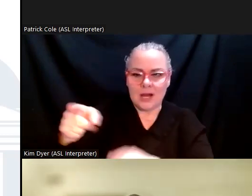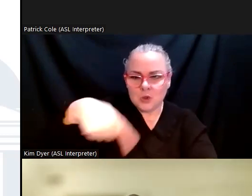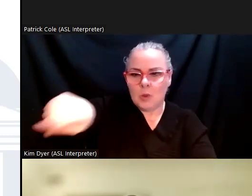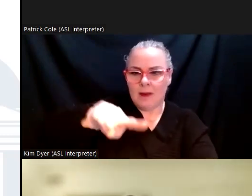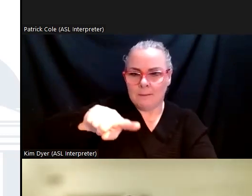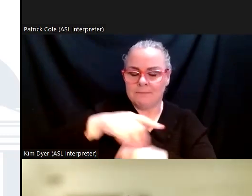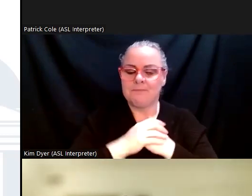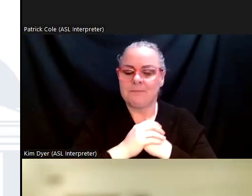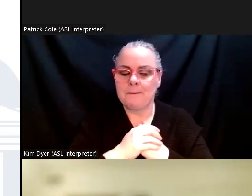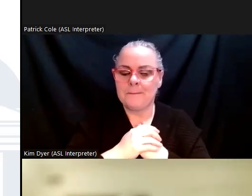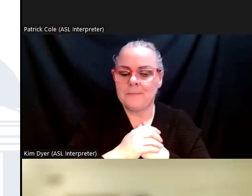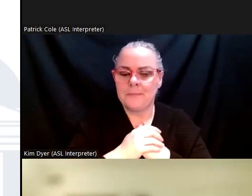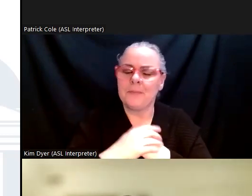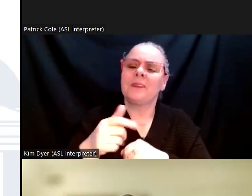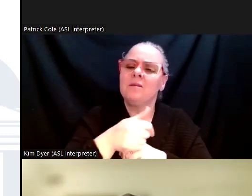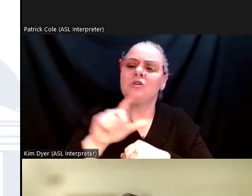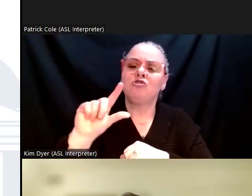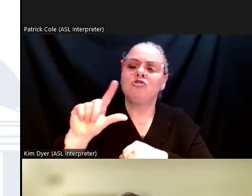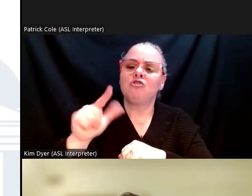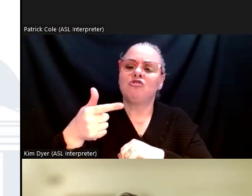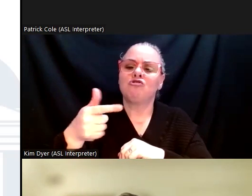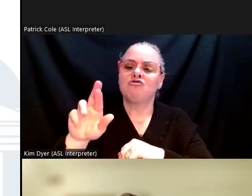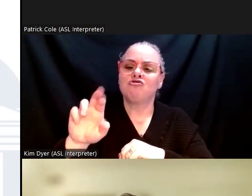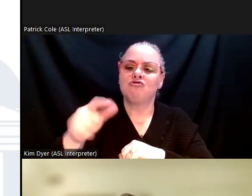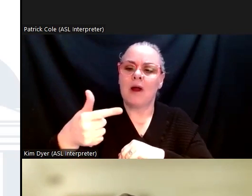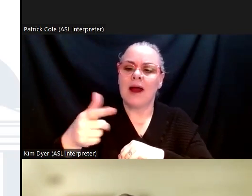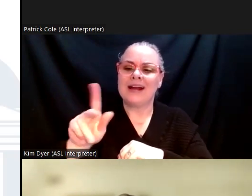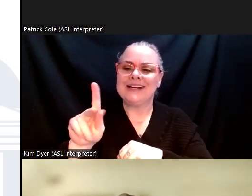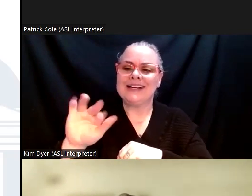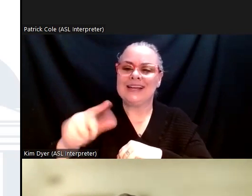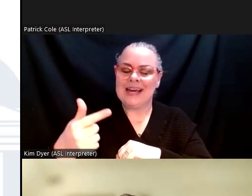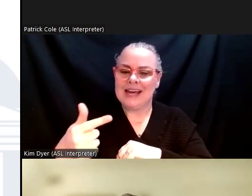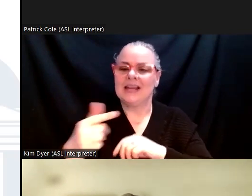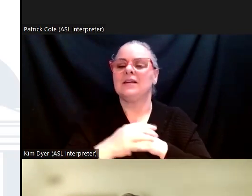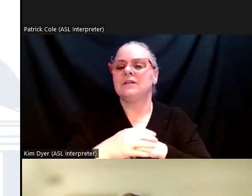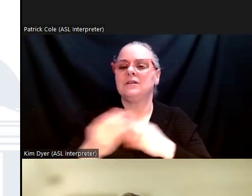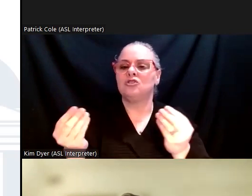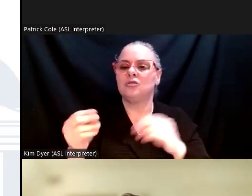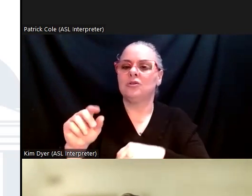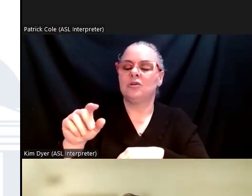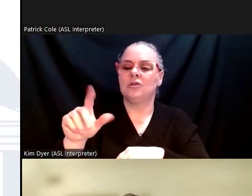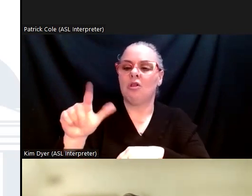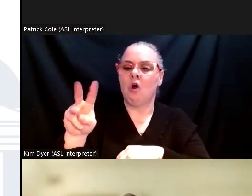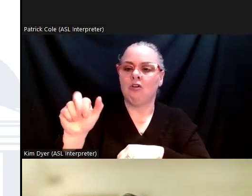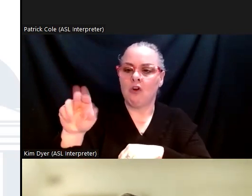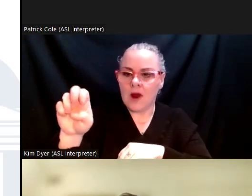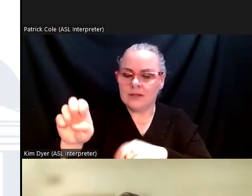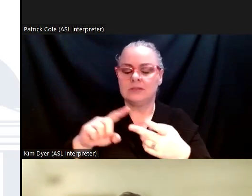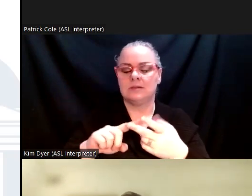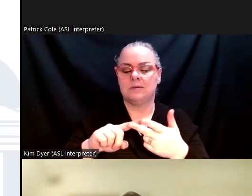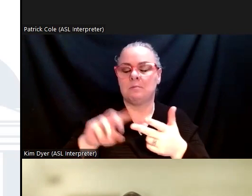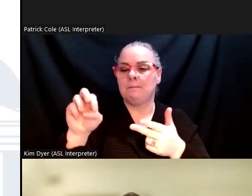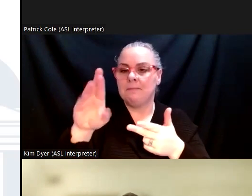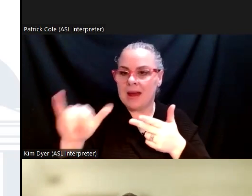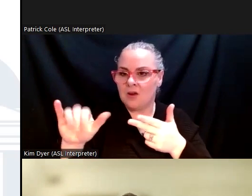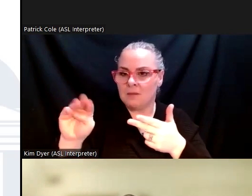a handful, Greg King, Browning the Green Space, Groundwork Lawrence, Mary Wambui,